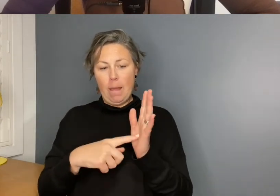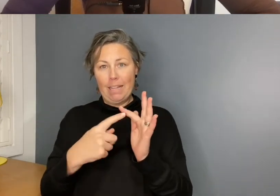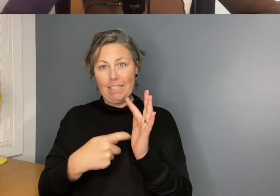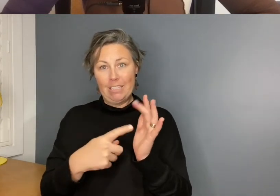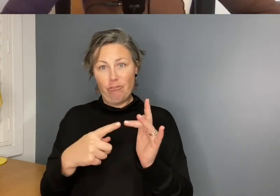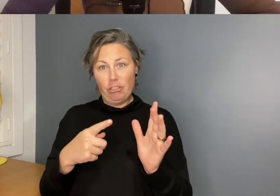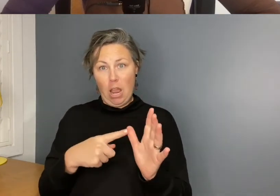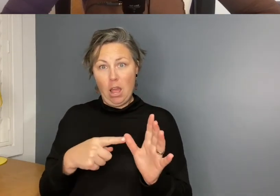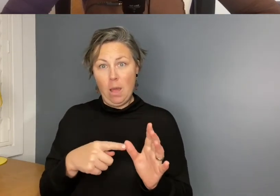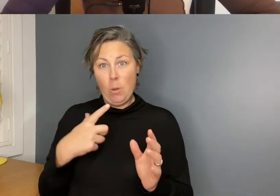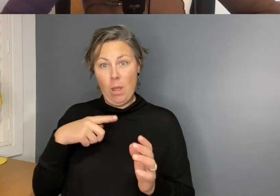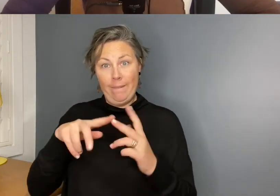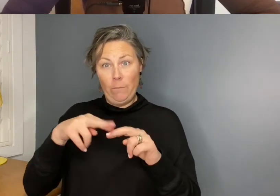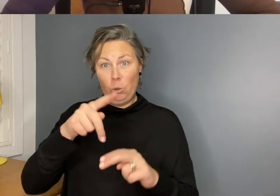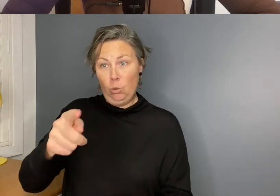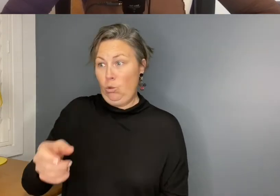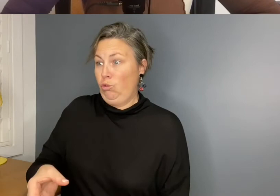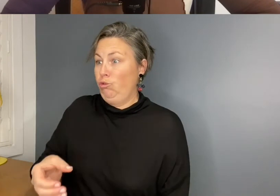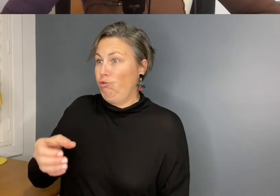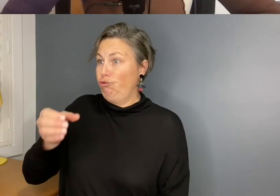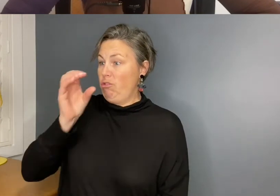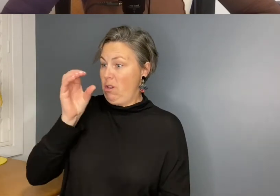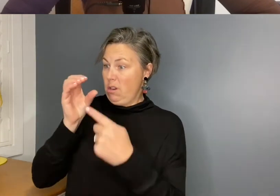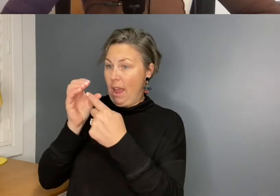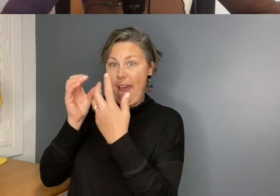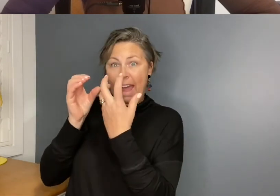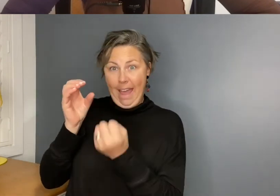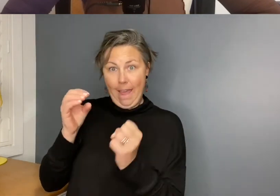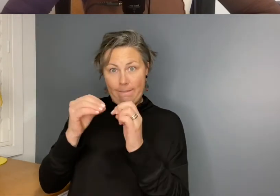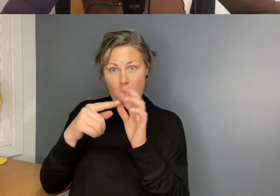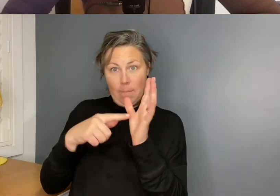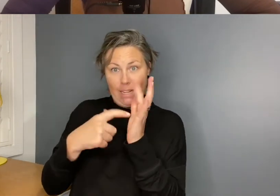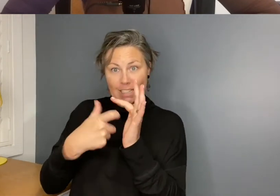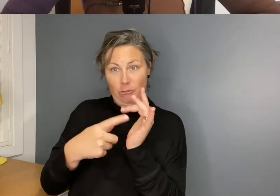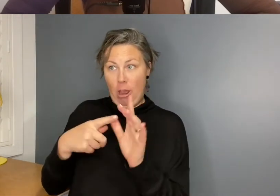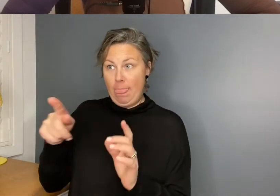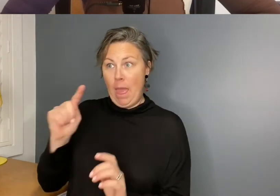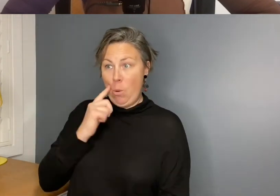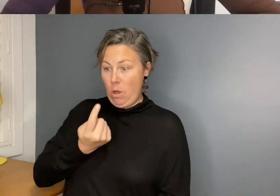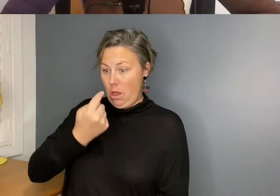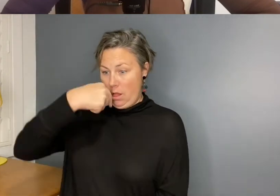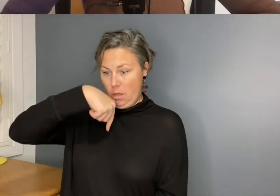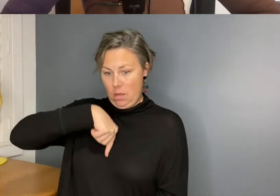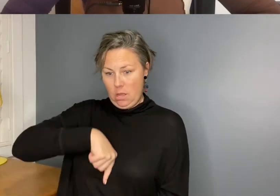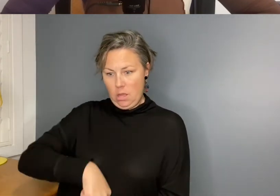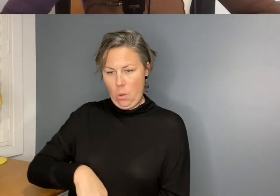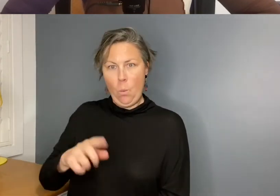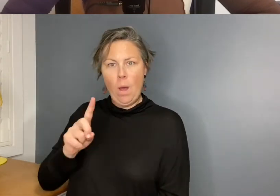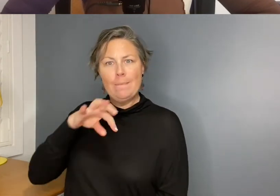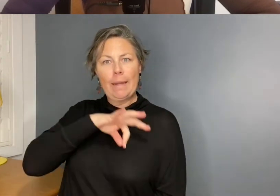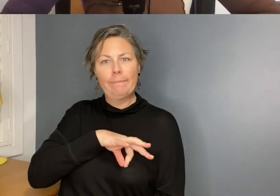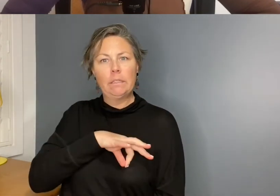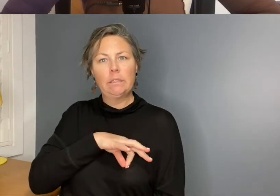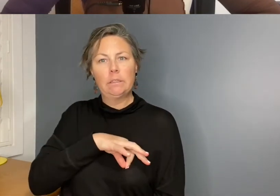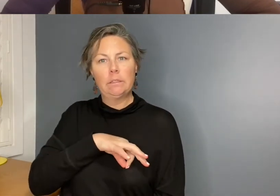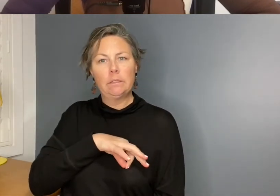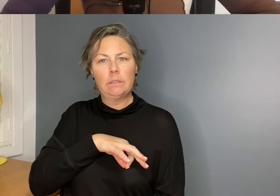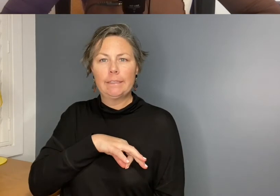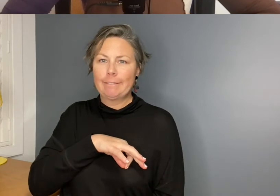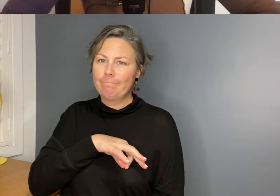body in this probiotic supplement, and what do we know about those exact little bacteria? What have they been found to do? So my advice would